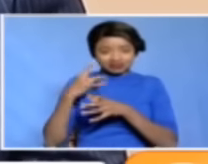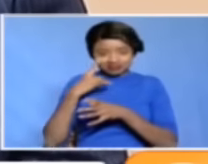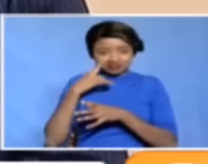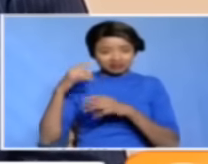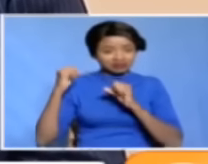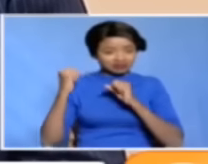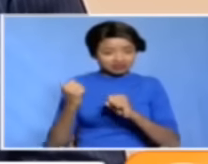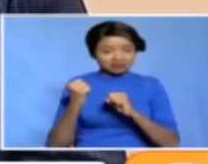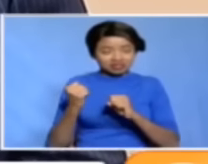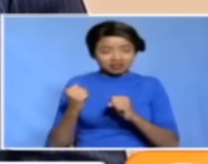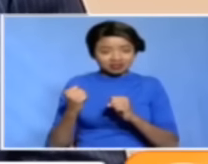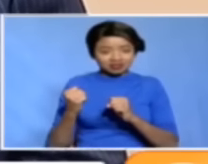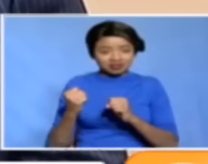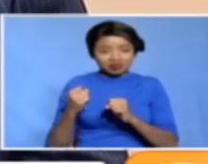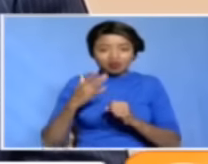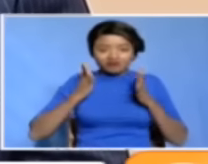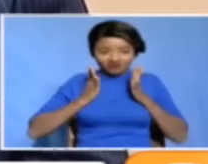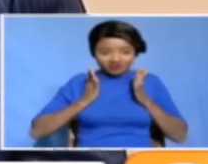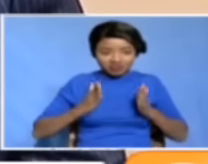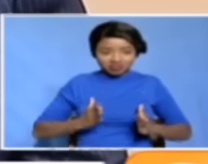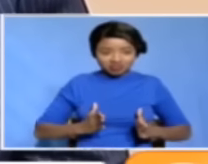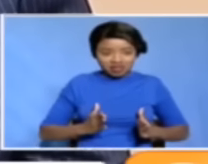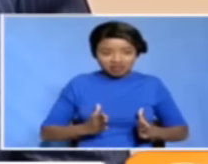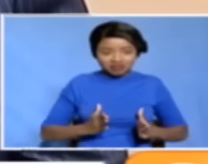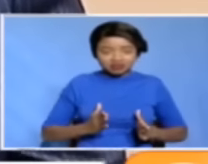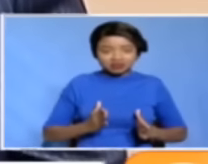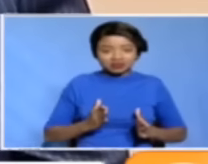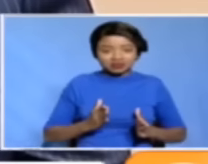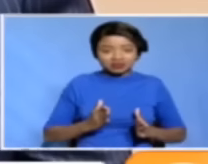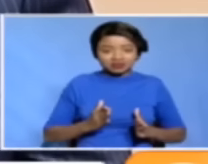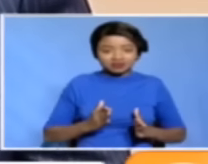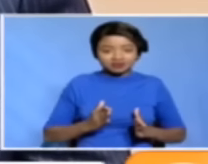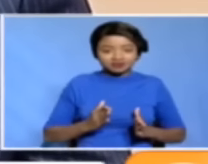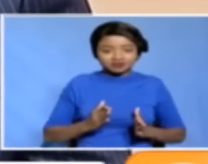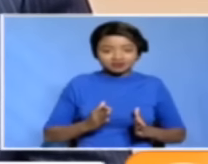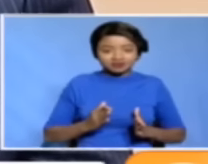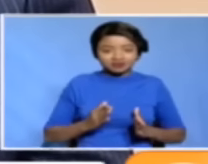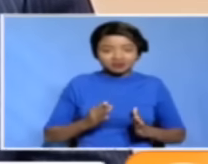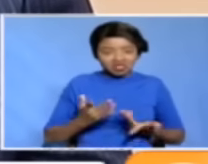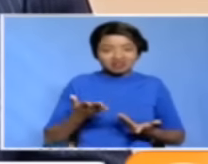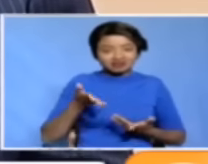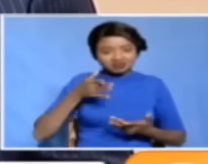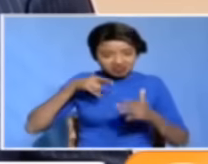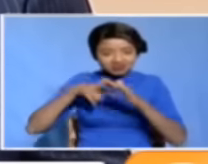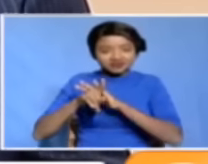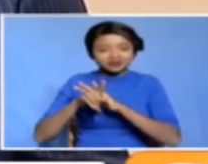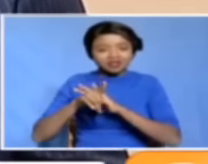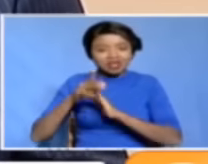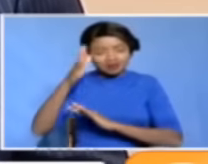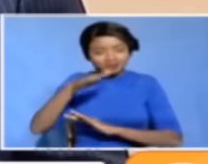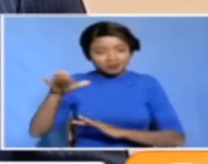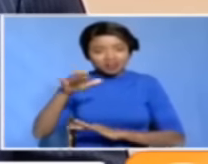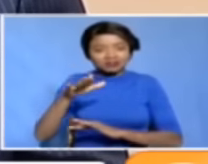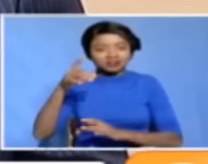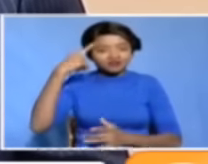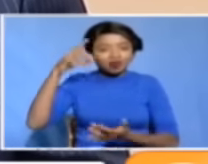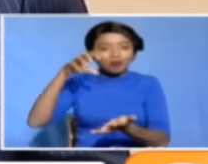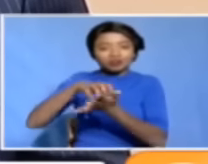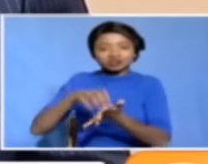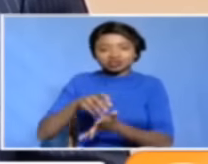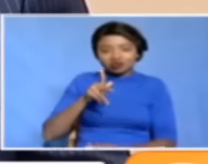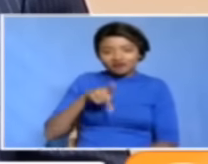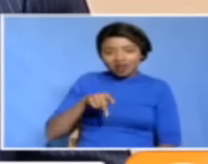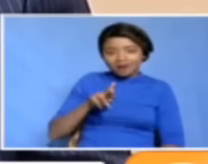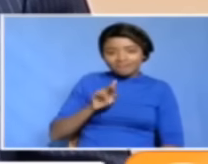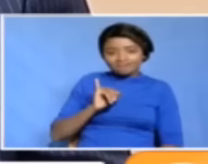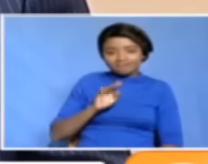my personality and present me to parliament for the position of a prime minister. But if